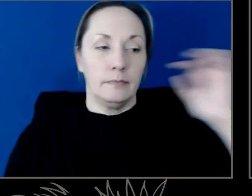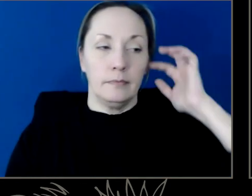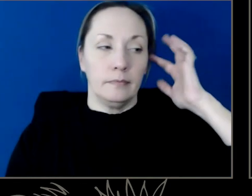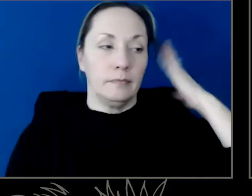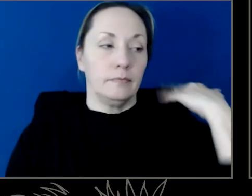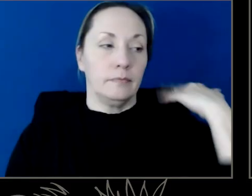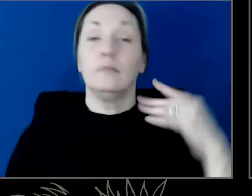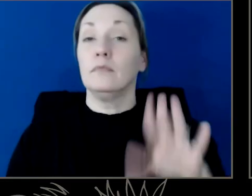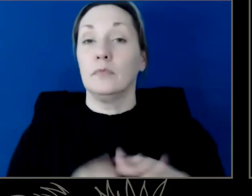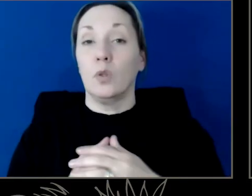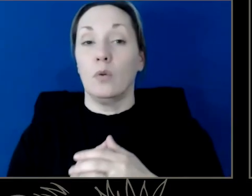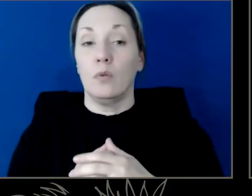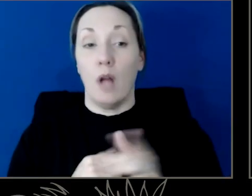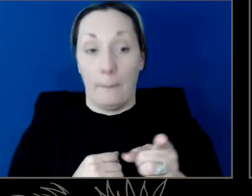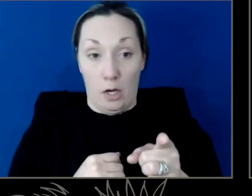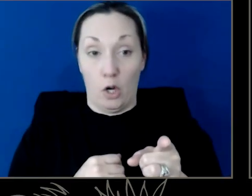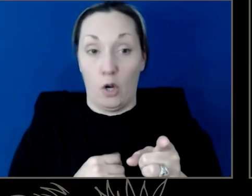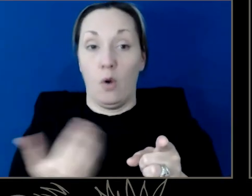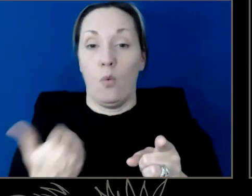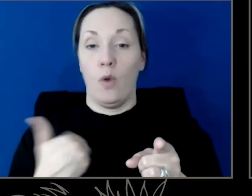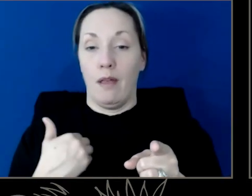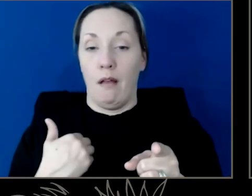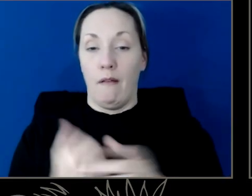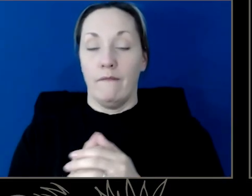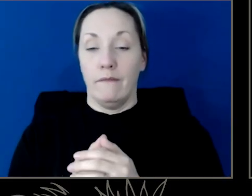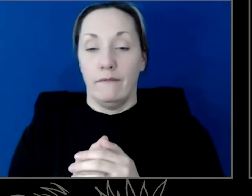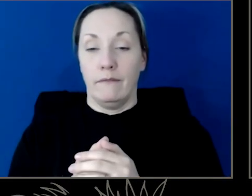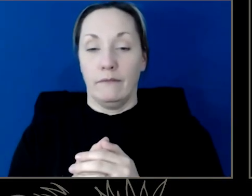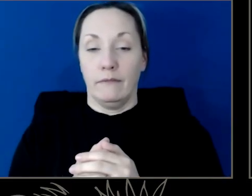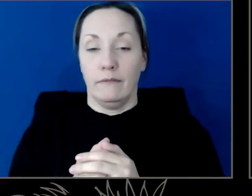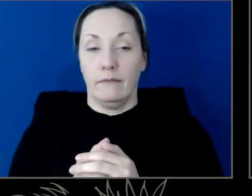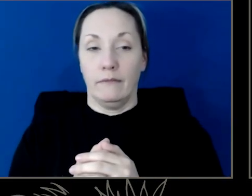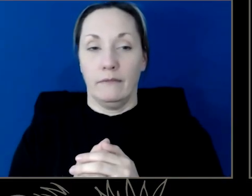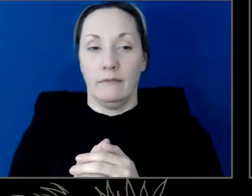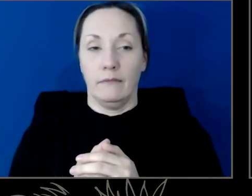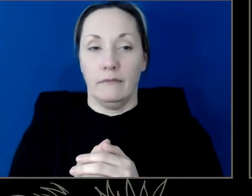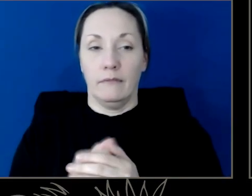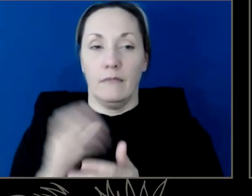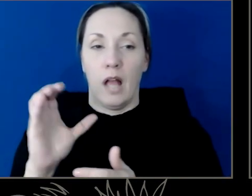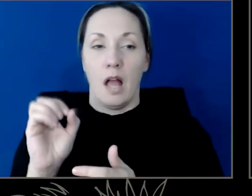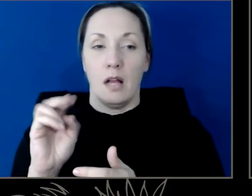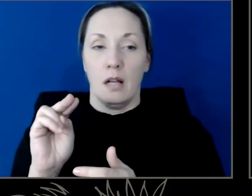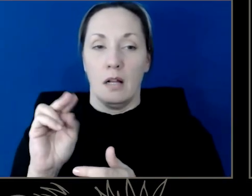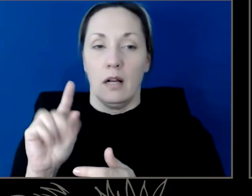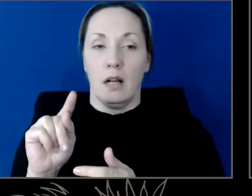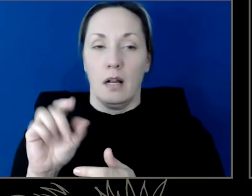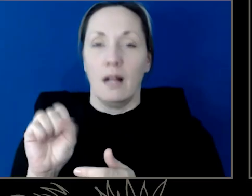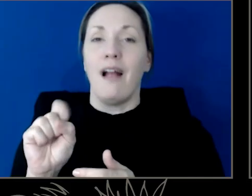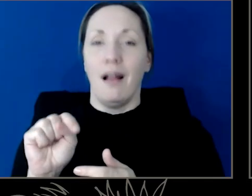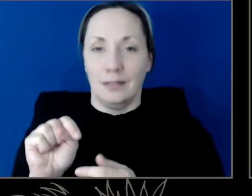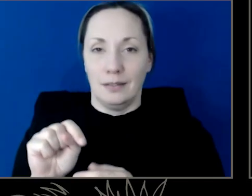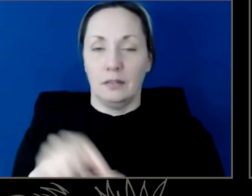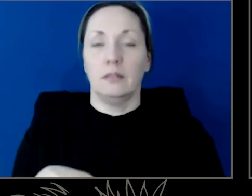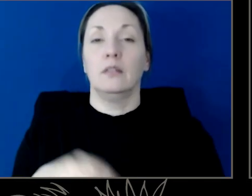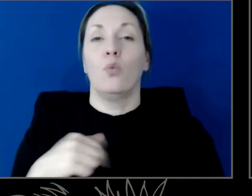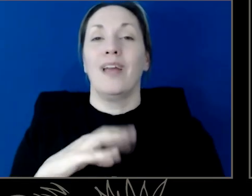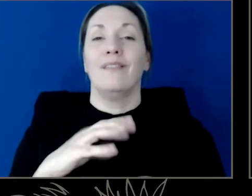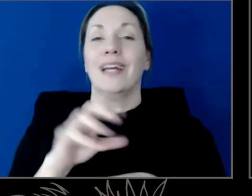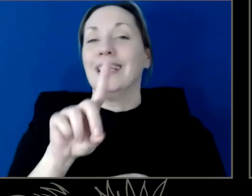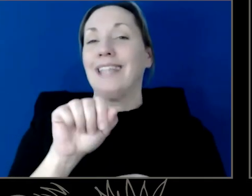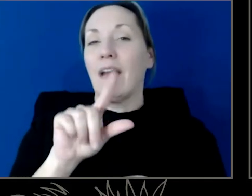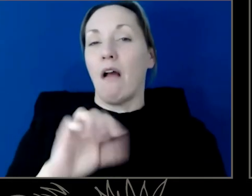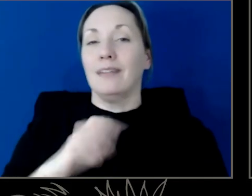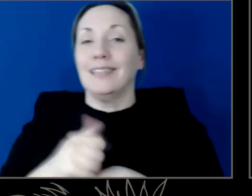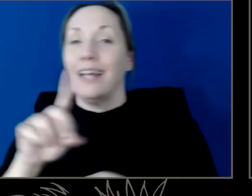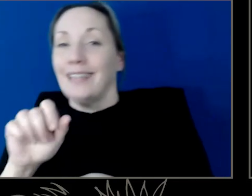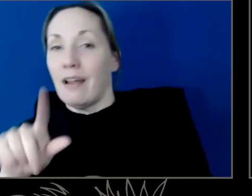Okay, so up here we have const, or destructured object. So we have data, set data, post, processing,